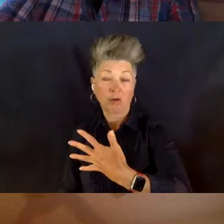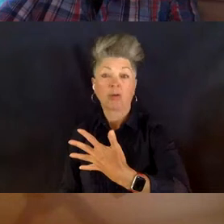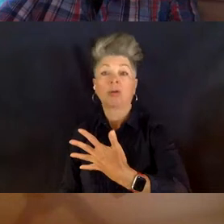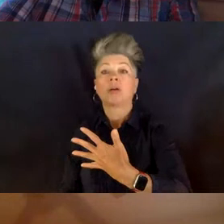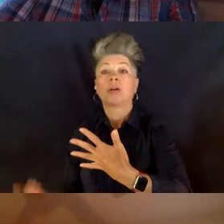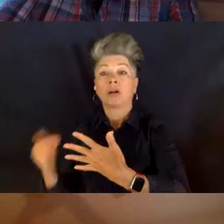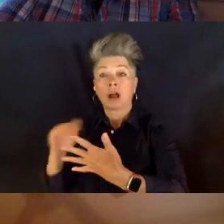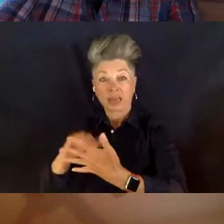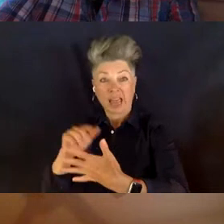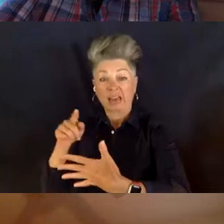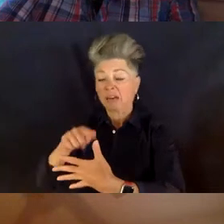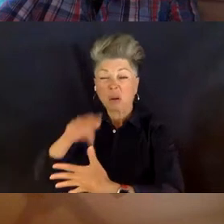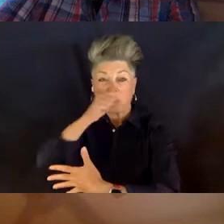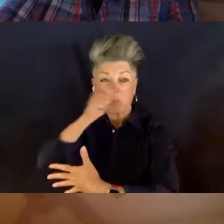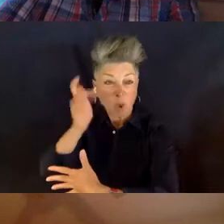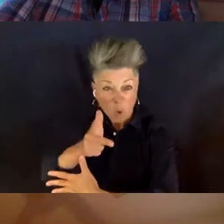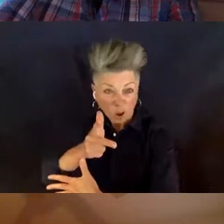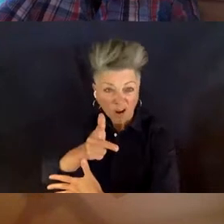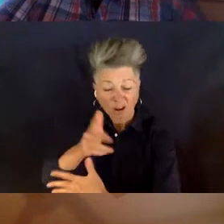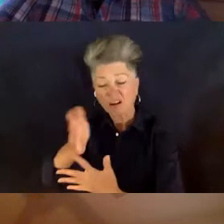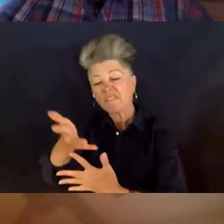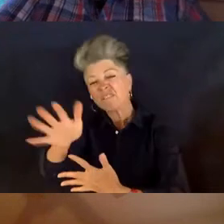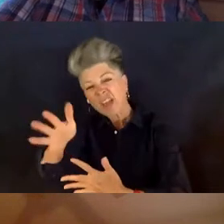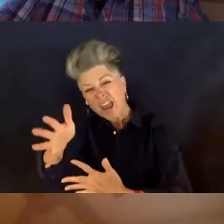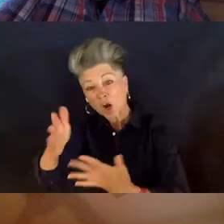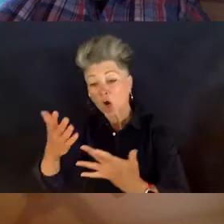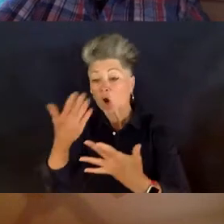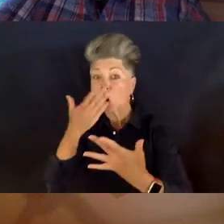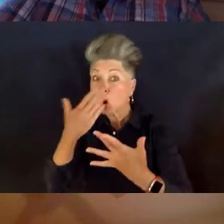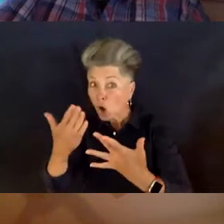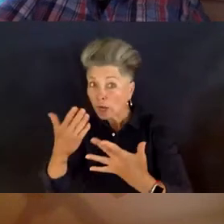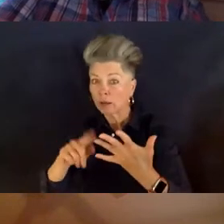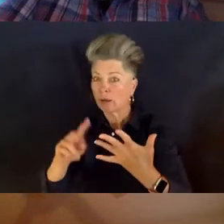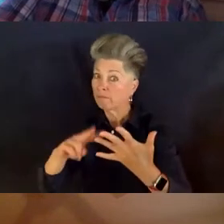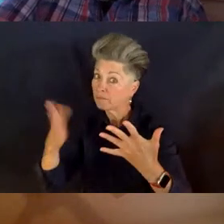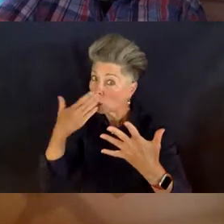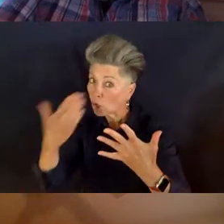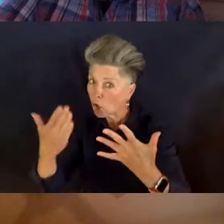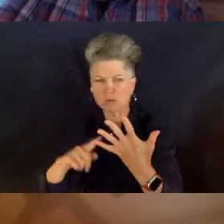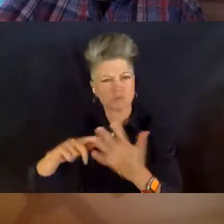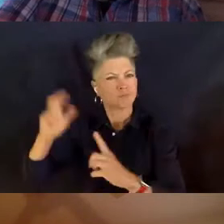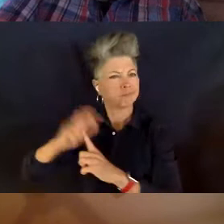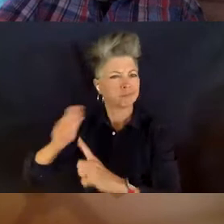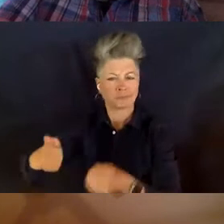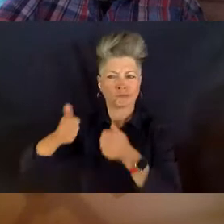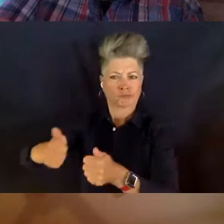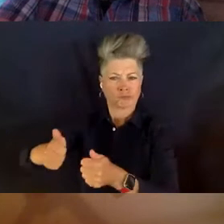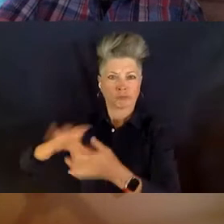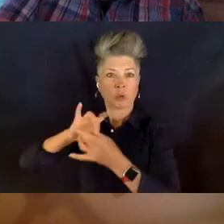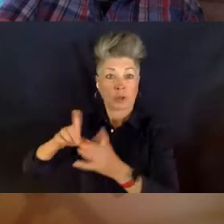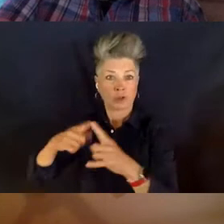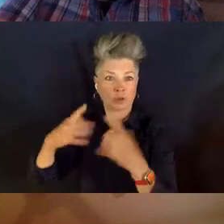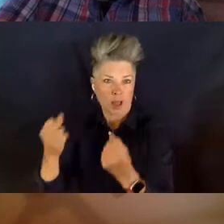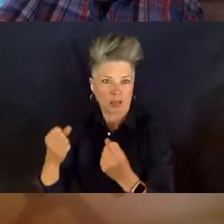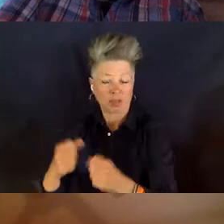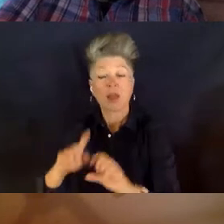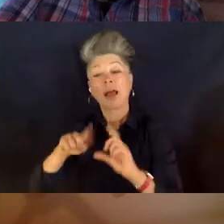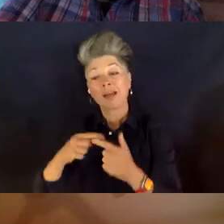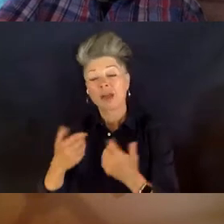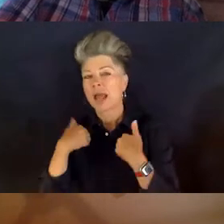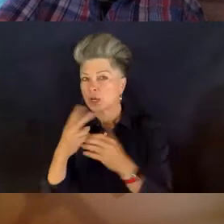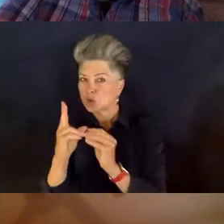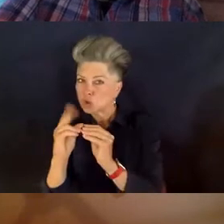feeling poor, fair, good, very good, or excellent in regards to general health. And then 2 other questions